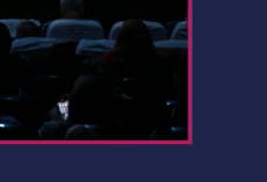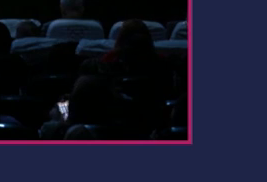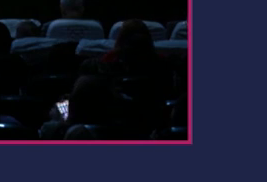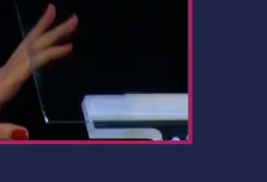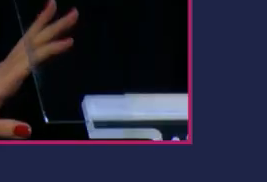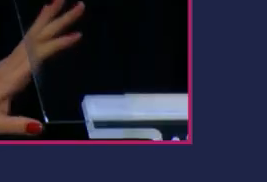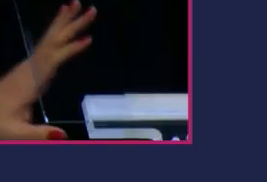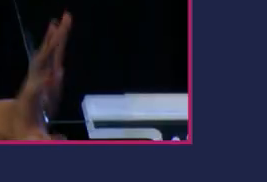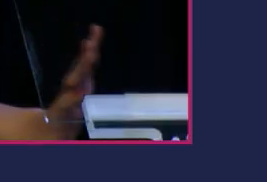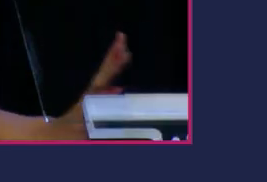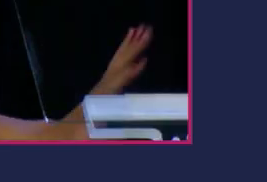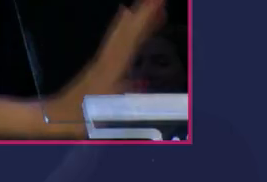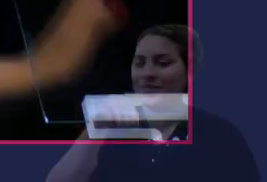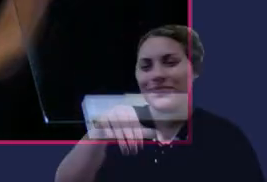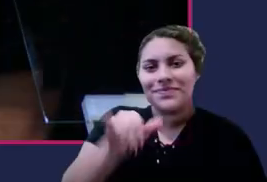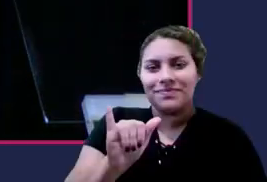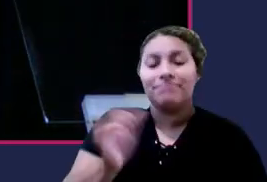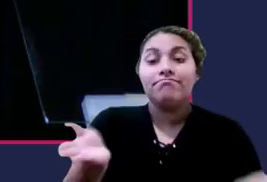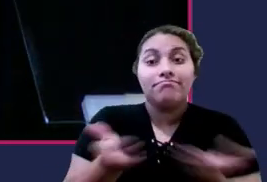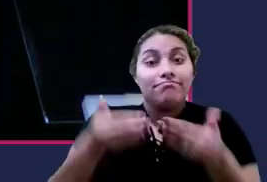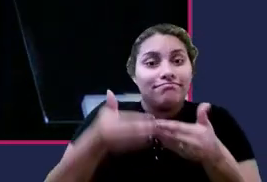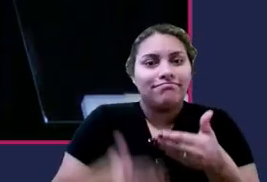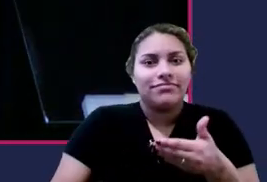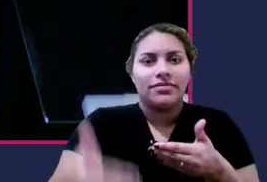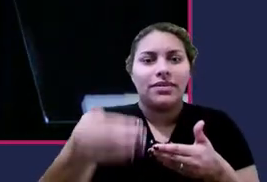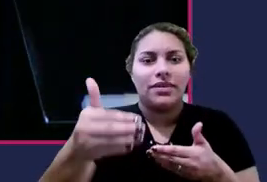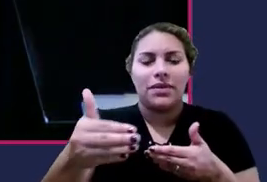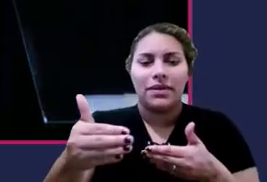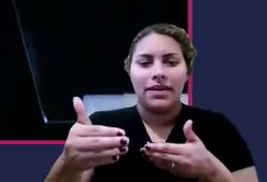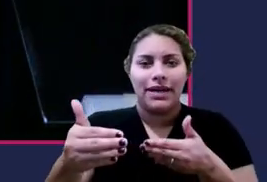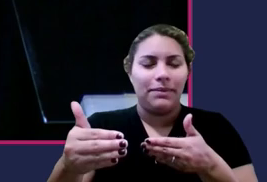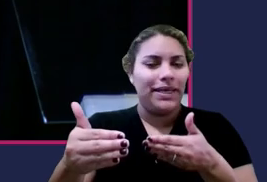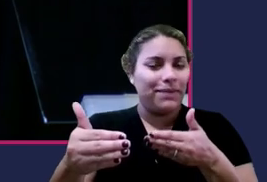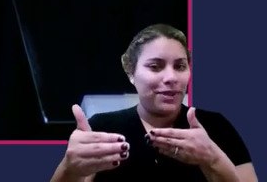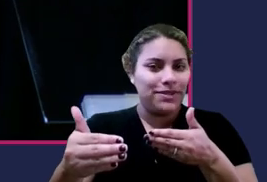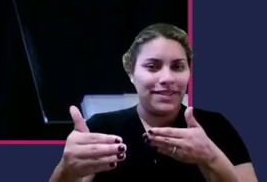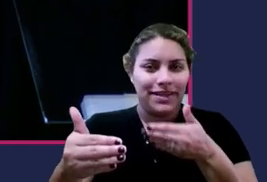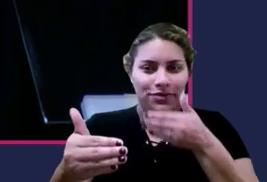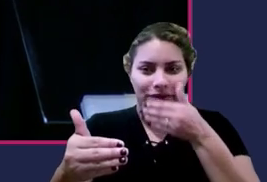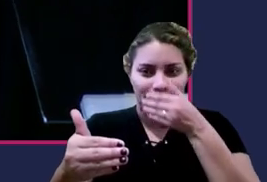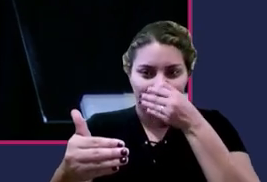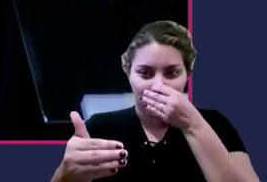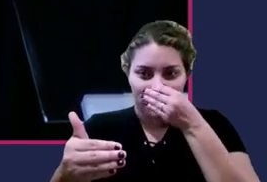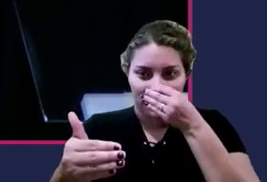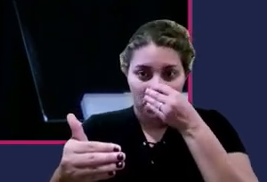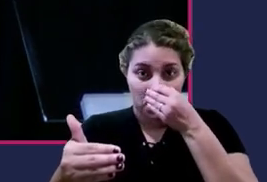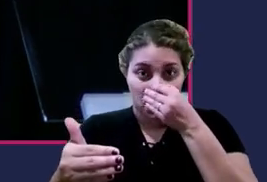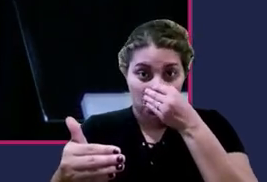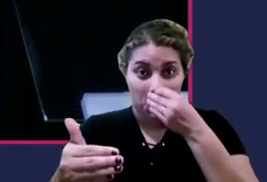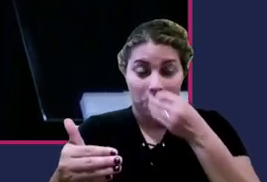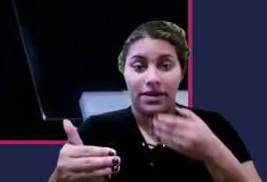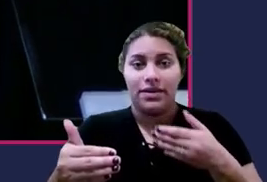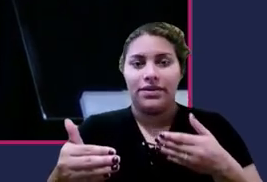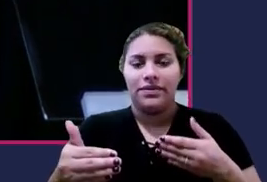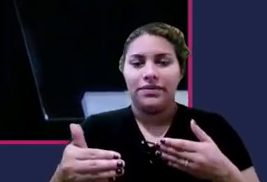Tony, a partir de agora, a palavra Tony, é sua. From now on, you have the floor.